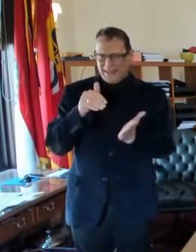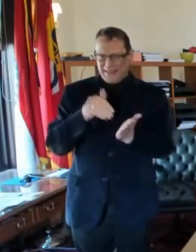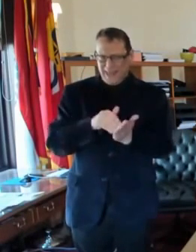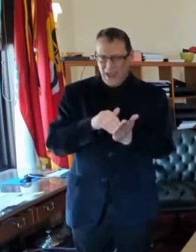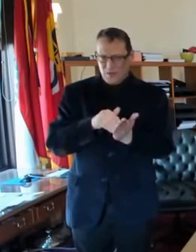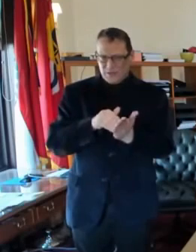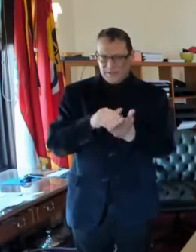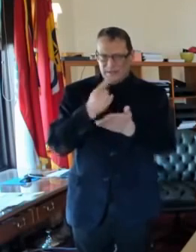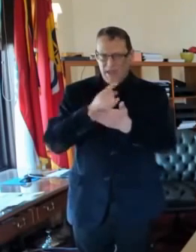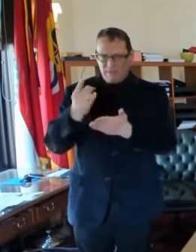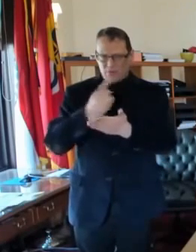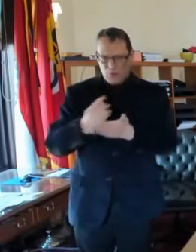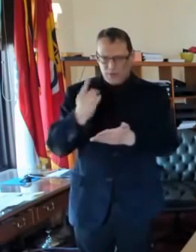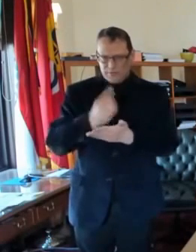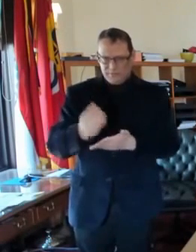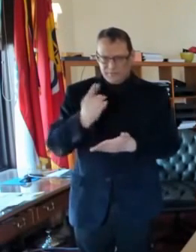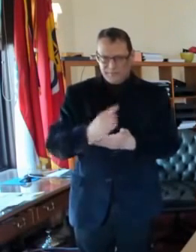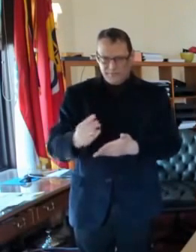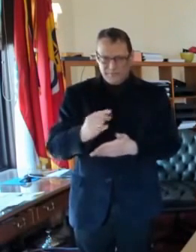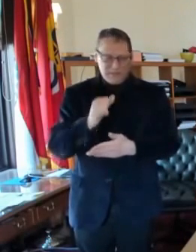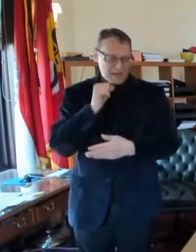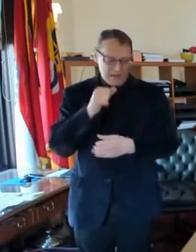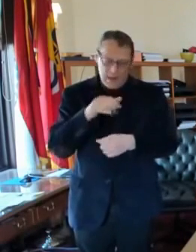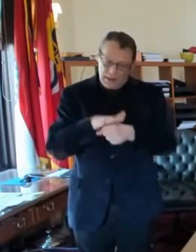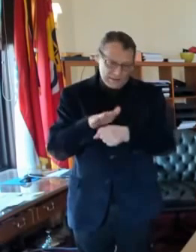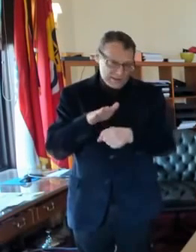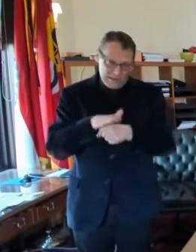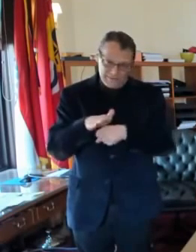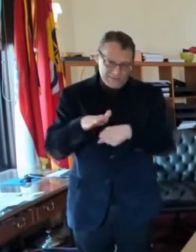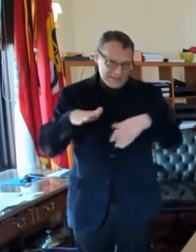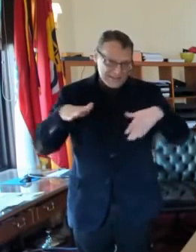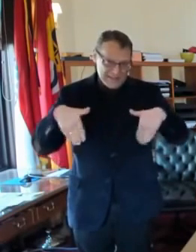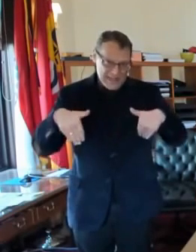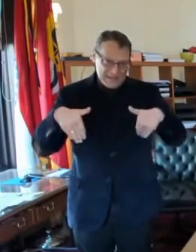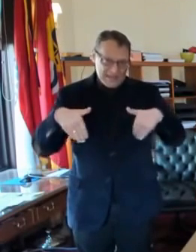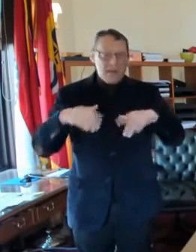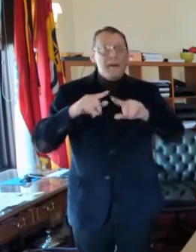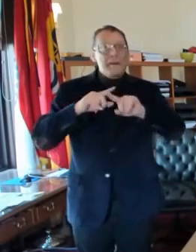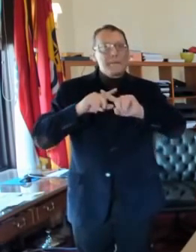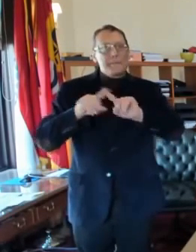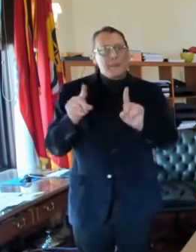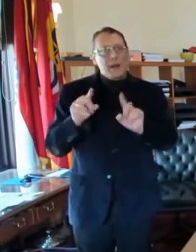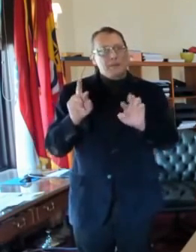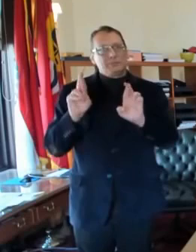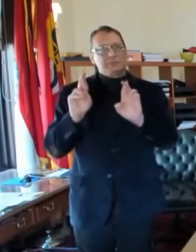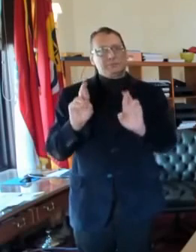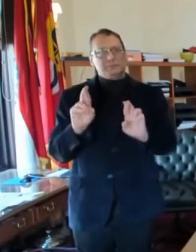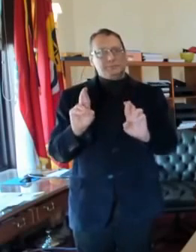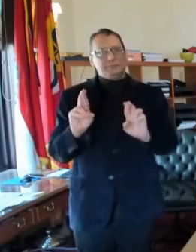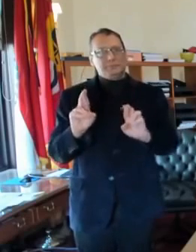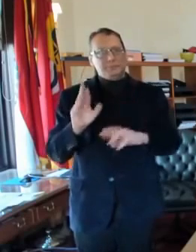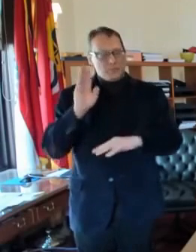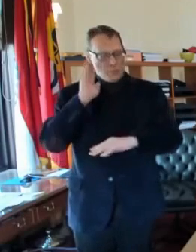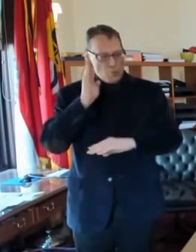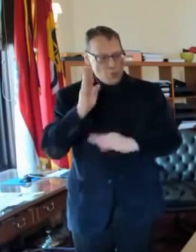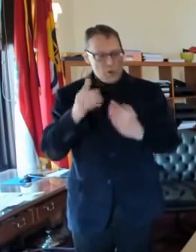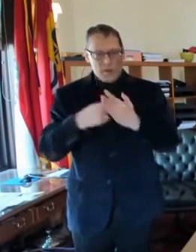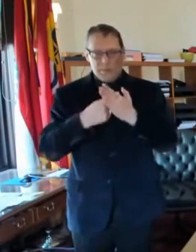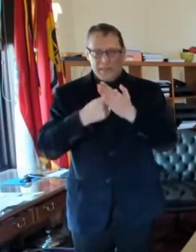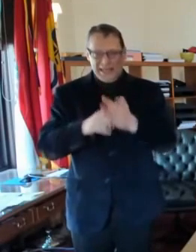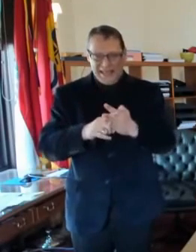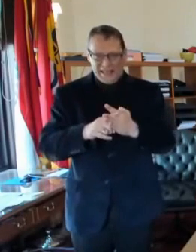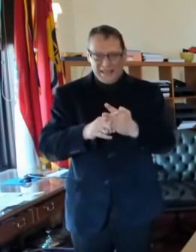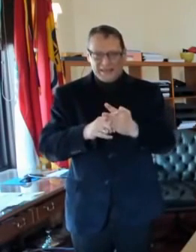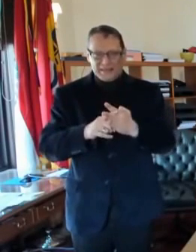per week. So not nearly enough yet, but we are hopeful that this will begin ramping